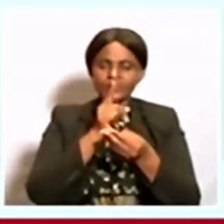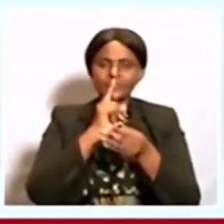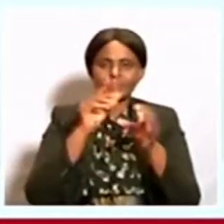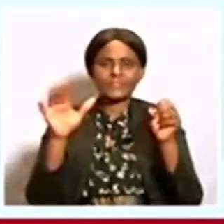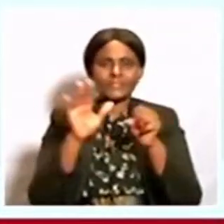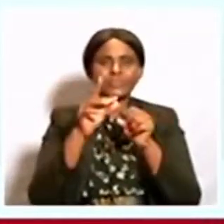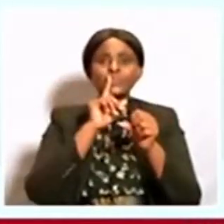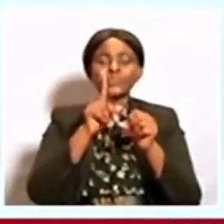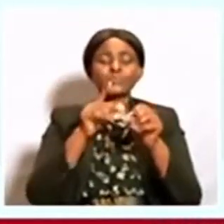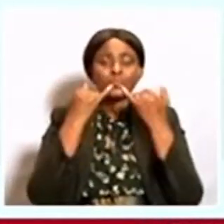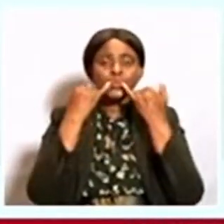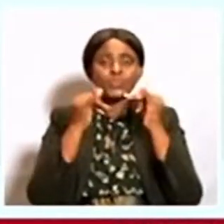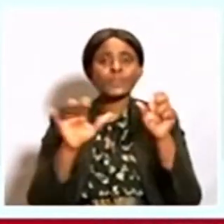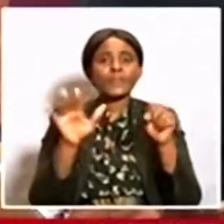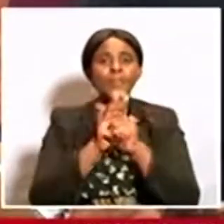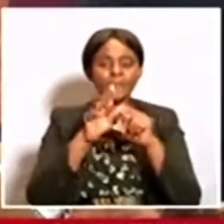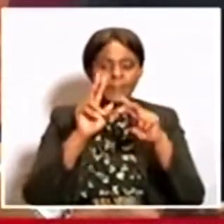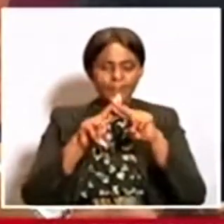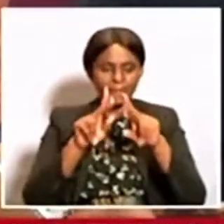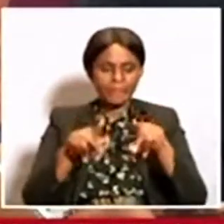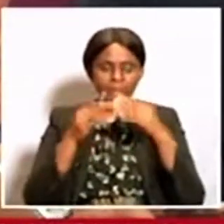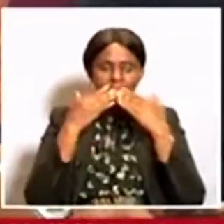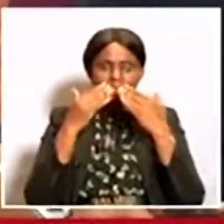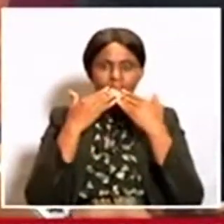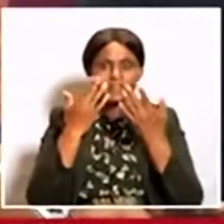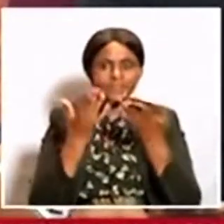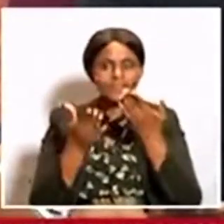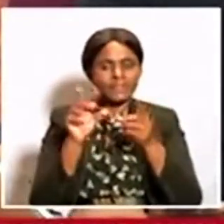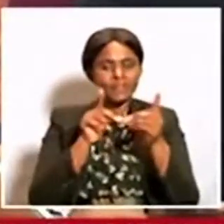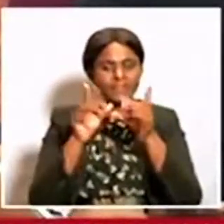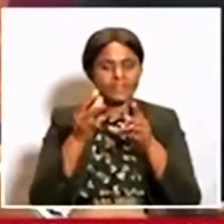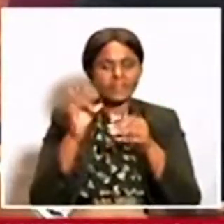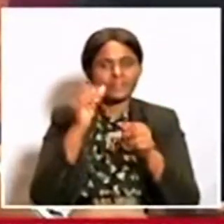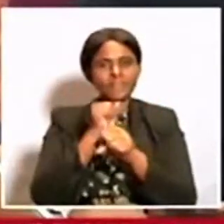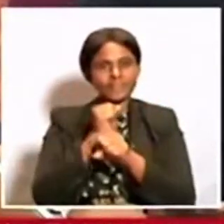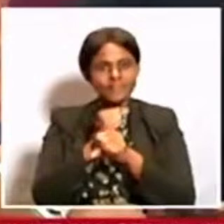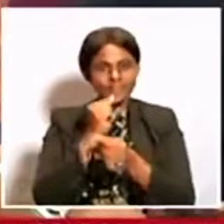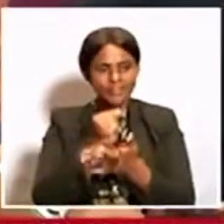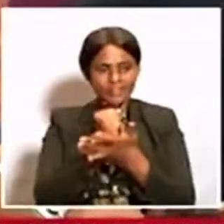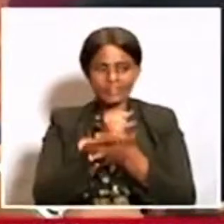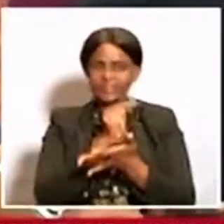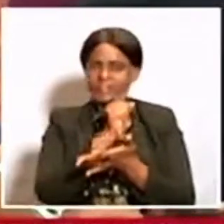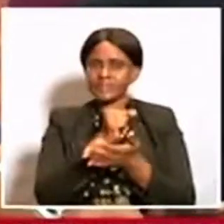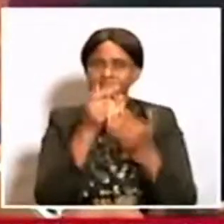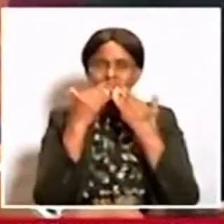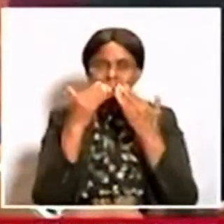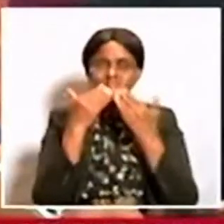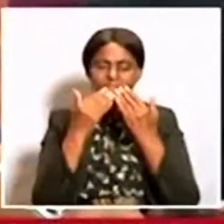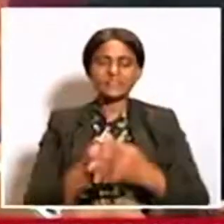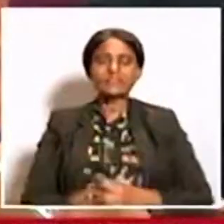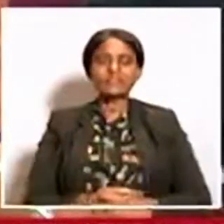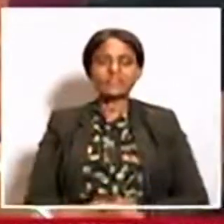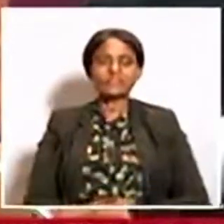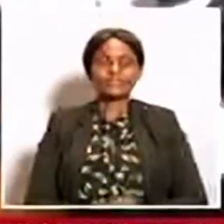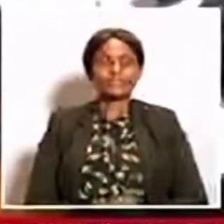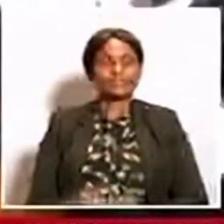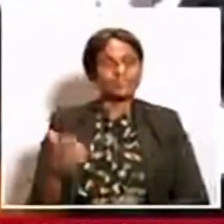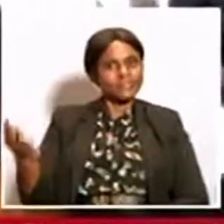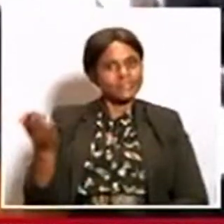information. Thank you, Chair. I think maybe Director of Works can help me on that one. Thank you. Director?